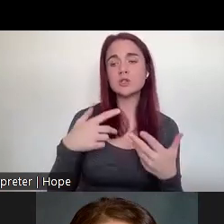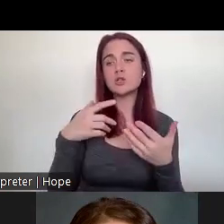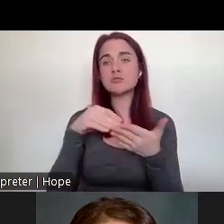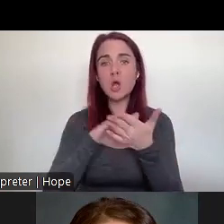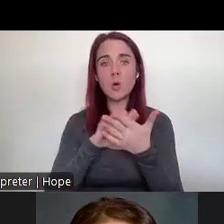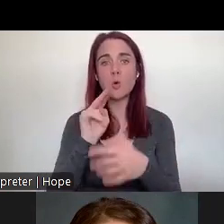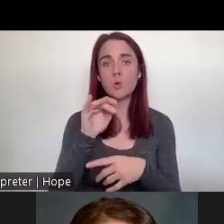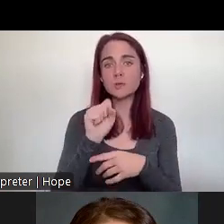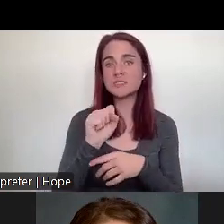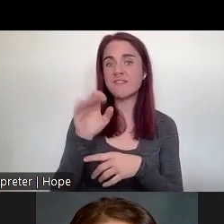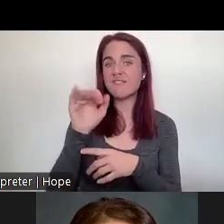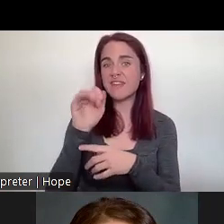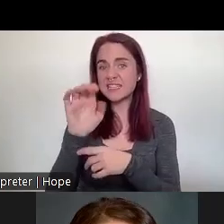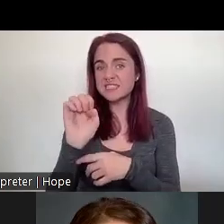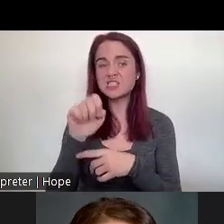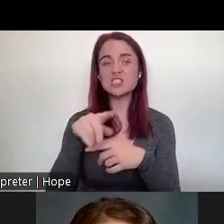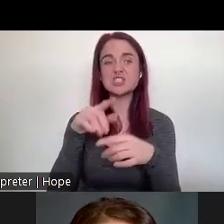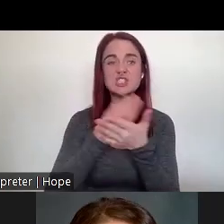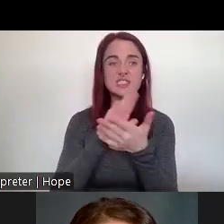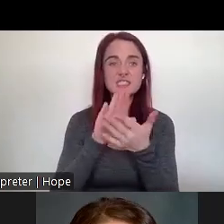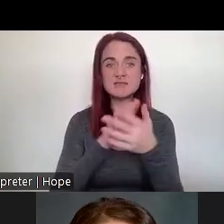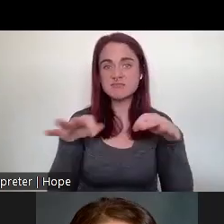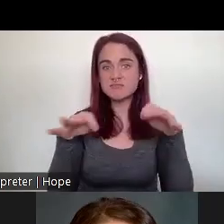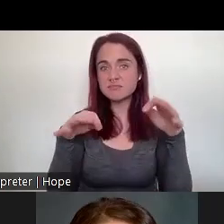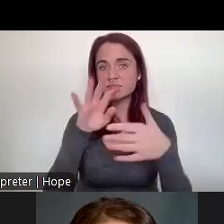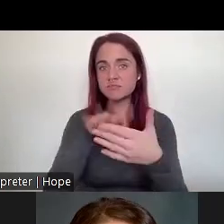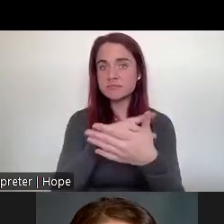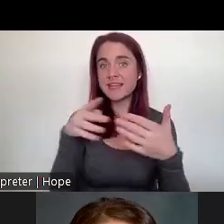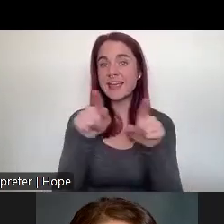and the New York State Vaccine Registry.